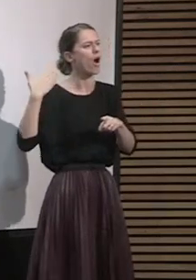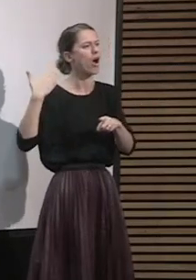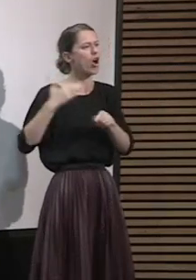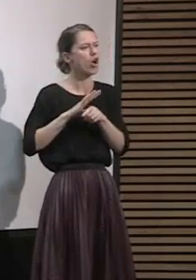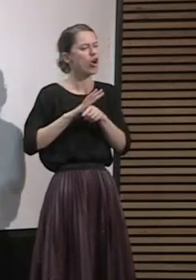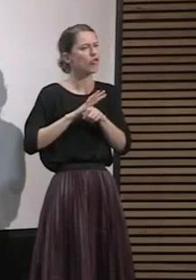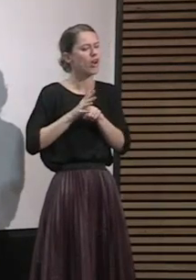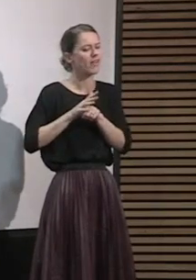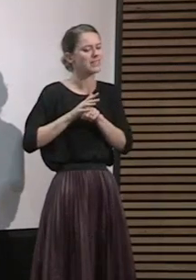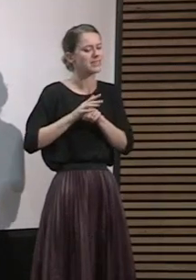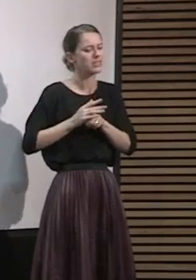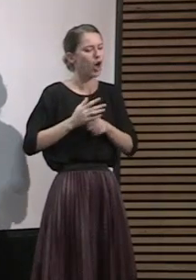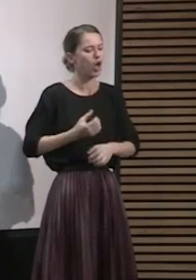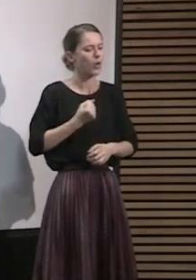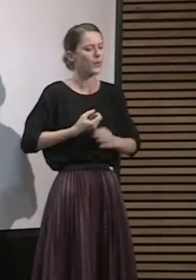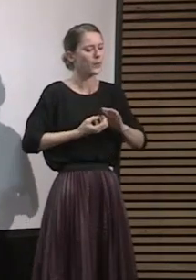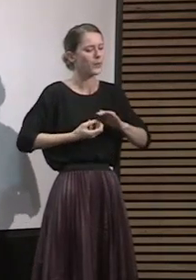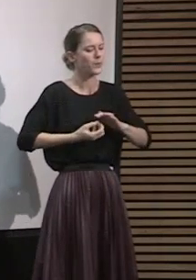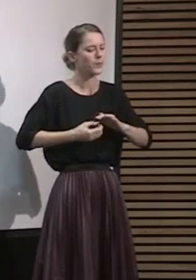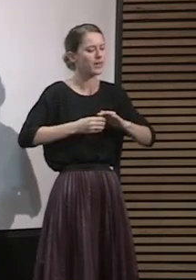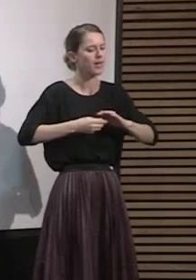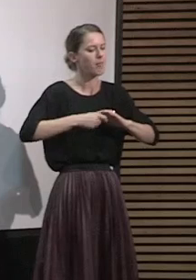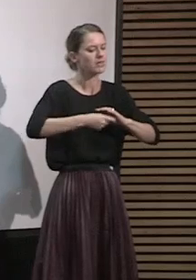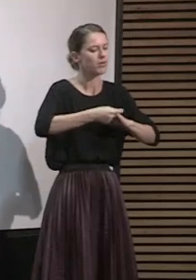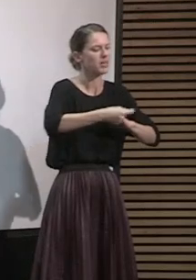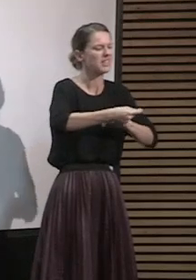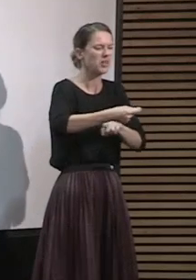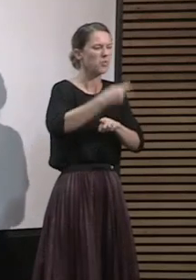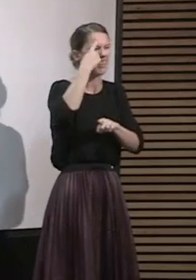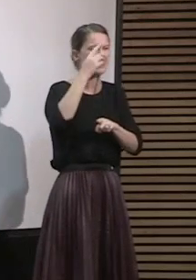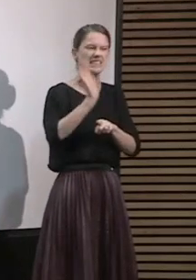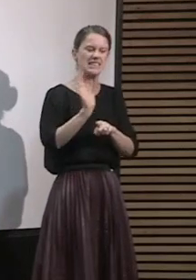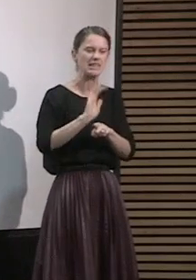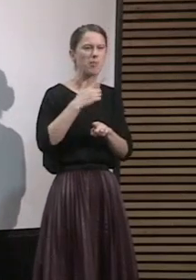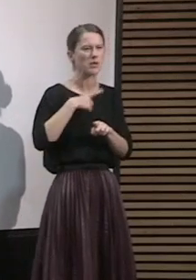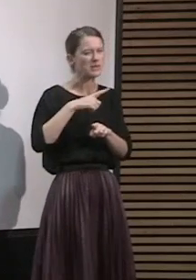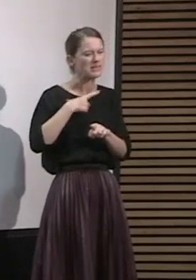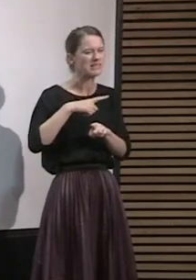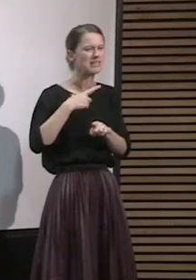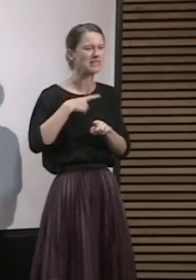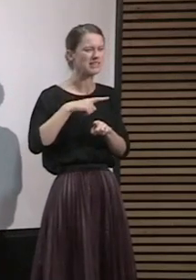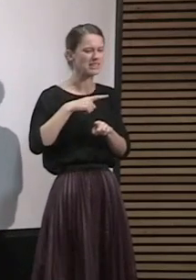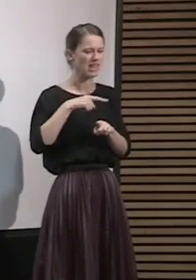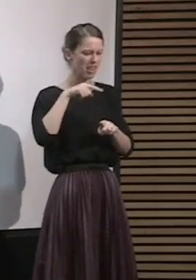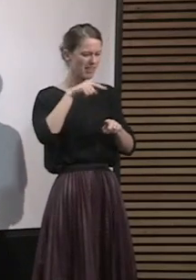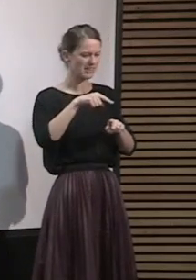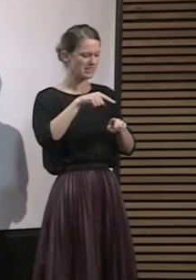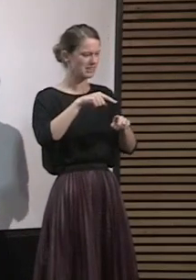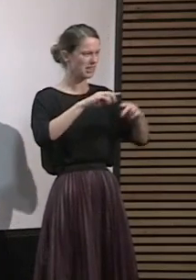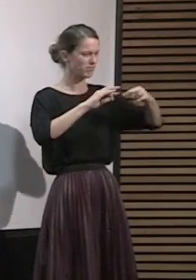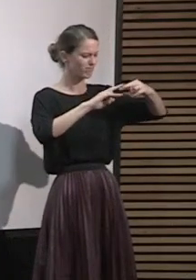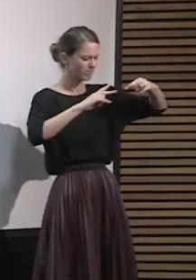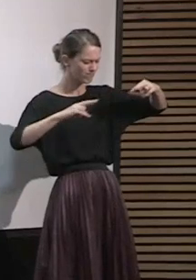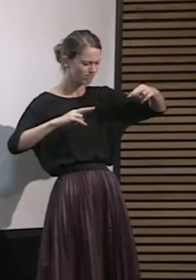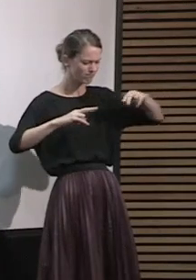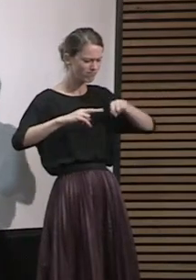now essentially has really been diminished as a potential because the form, the strain that we have at the moment